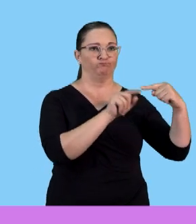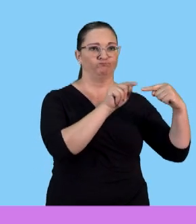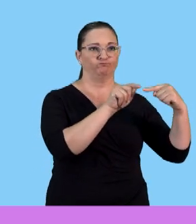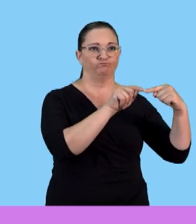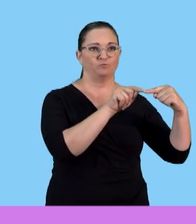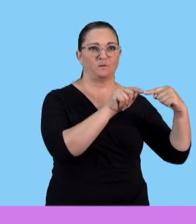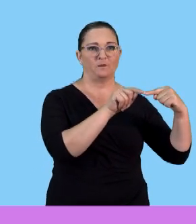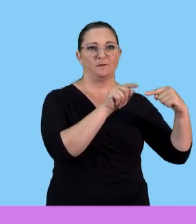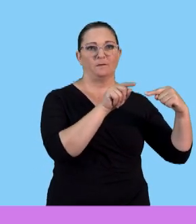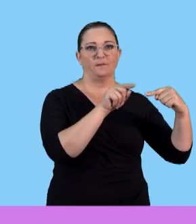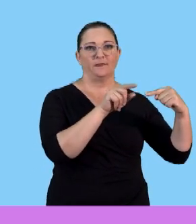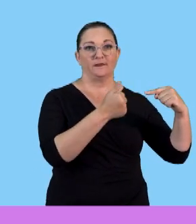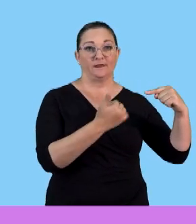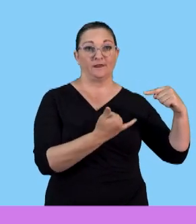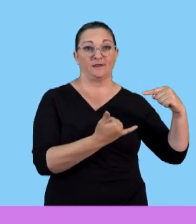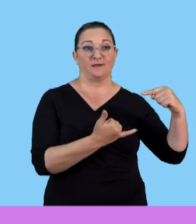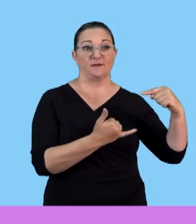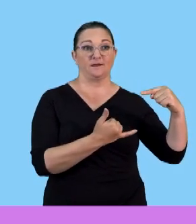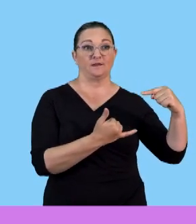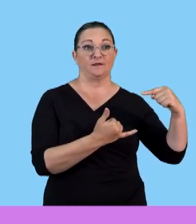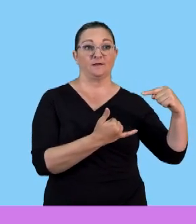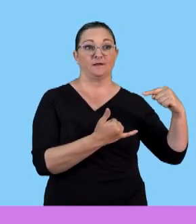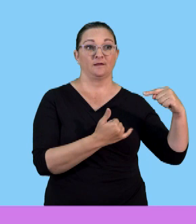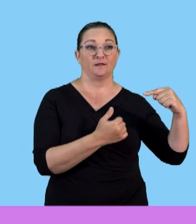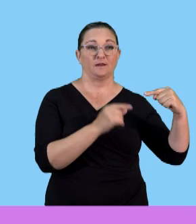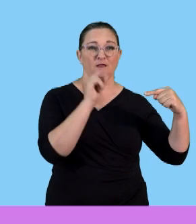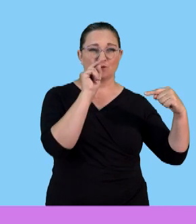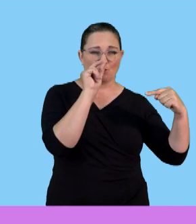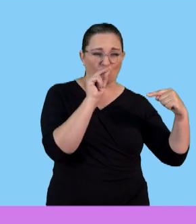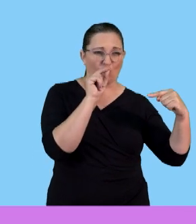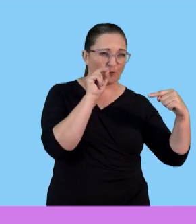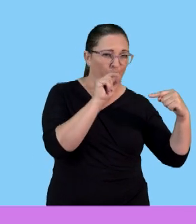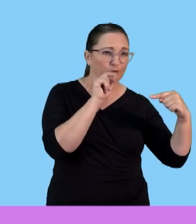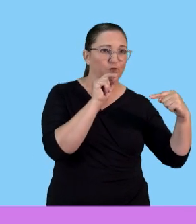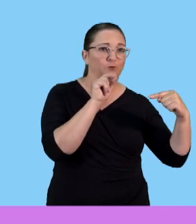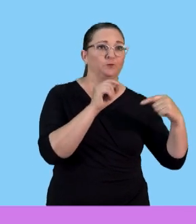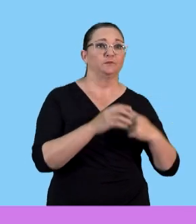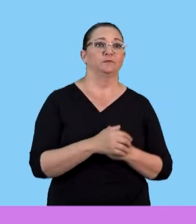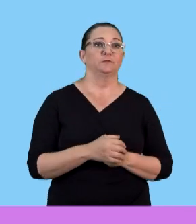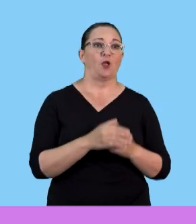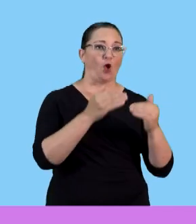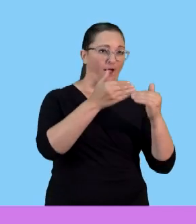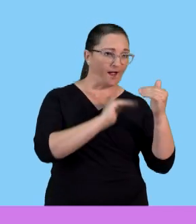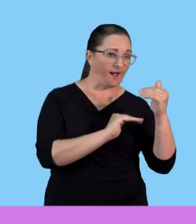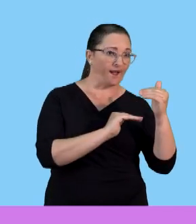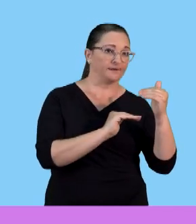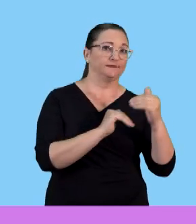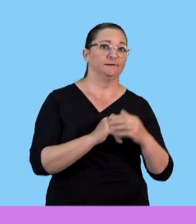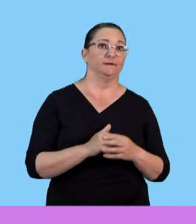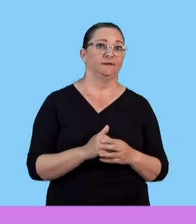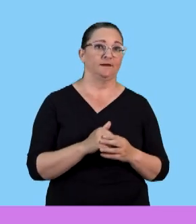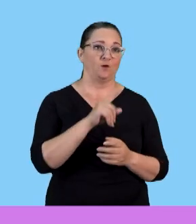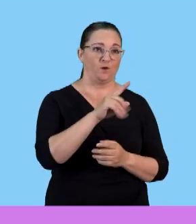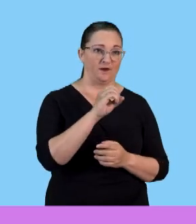100. At 85, not 100. Let me make that point a bit smaller so it is below 100.